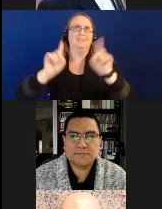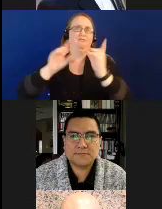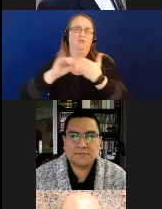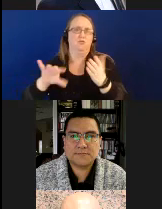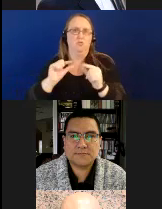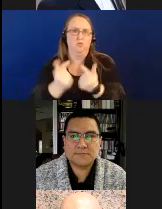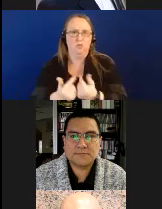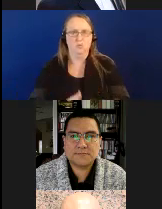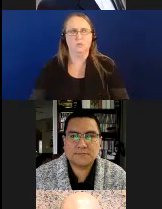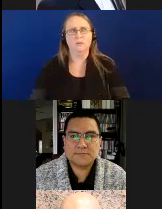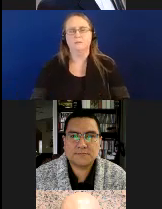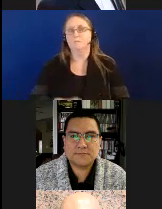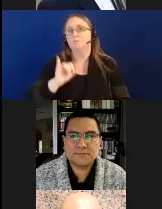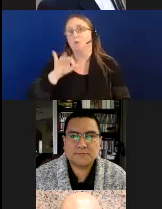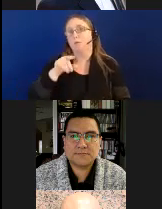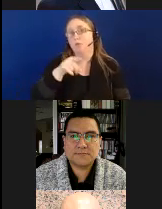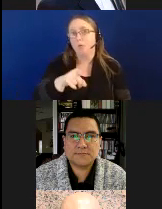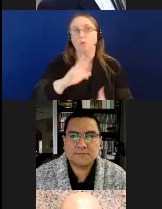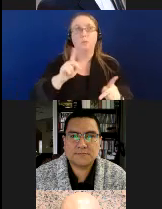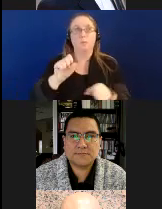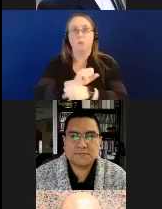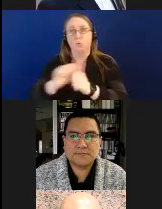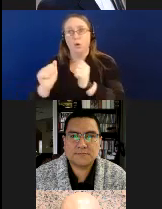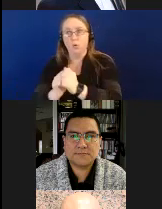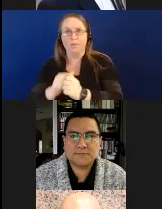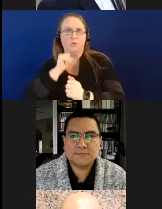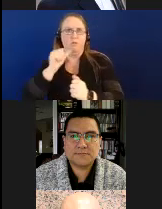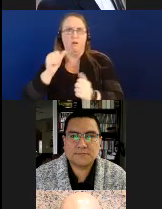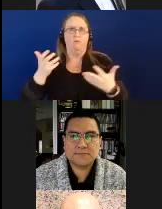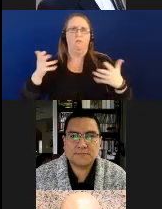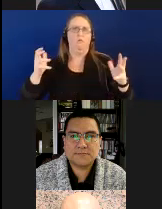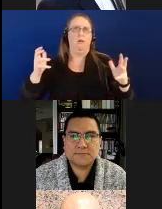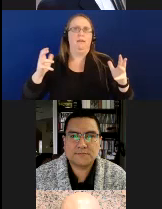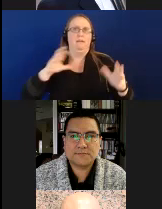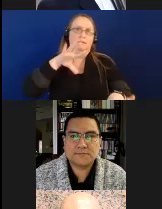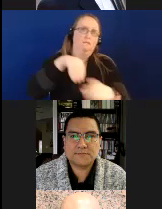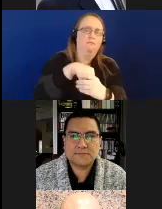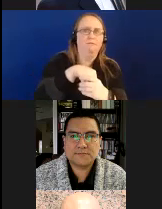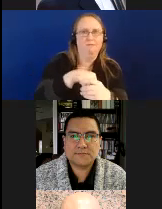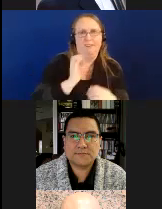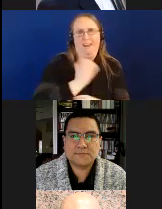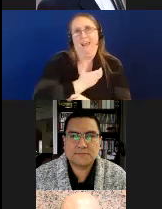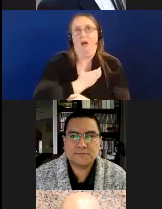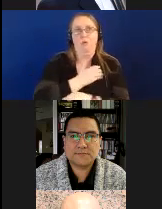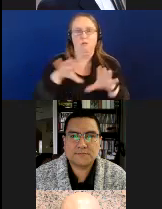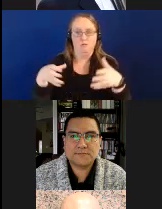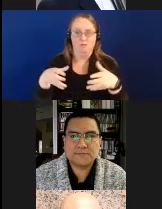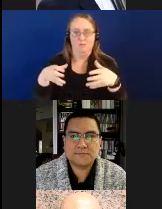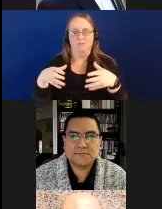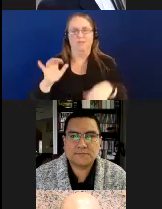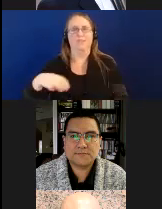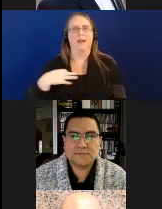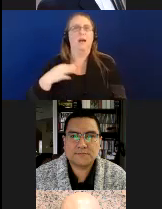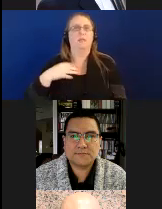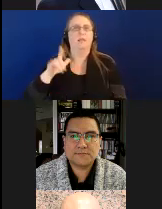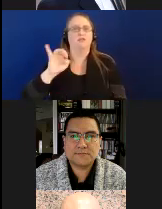if you or folks that you work with are not currently already in our pool, the application link is